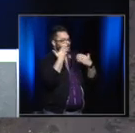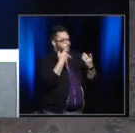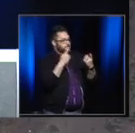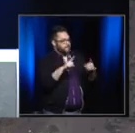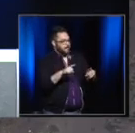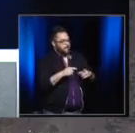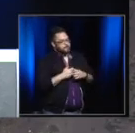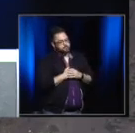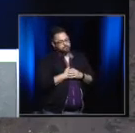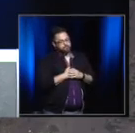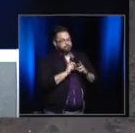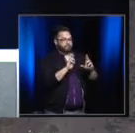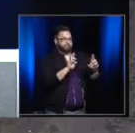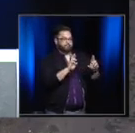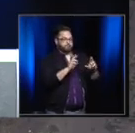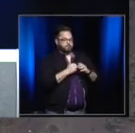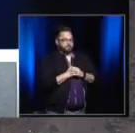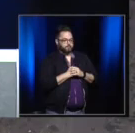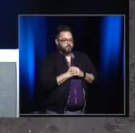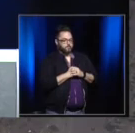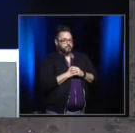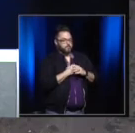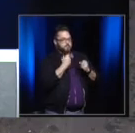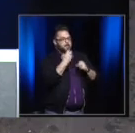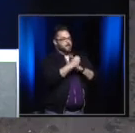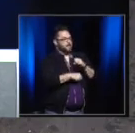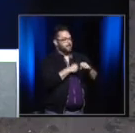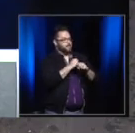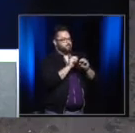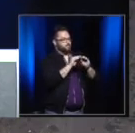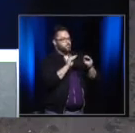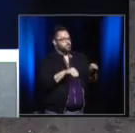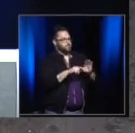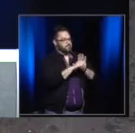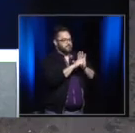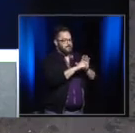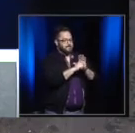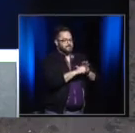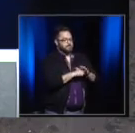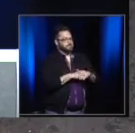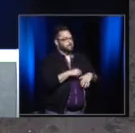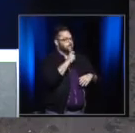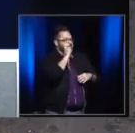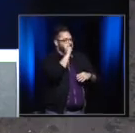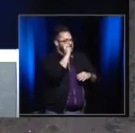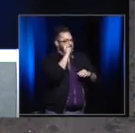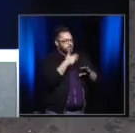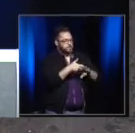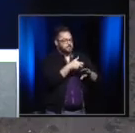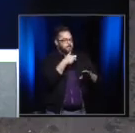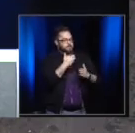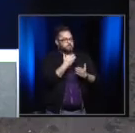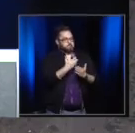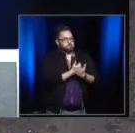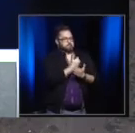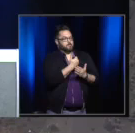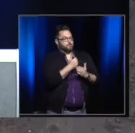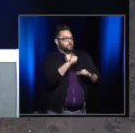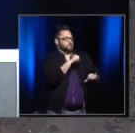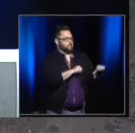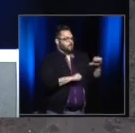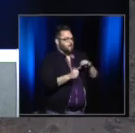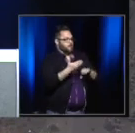The decades-long curation of tissue samples and museum specimens has been critical to taking advantage of science innovations.